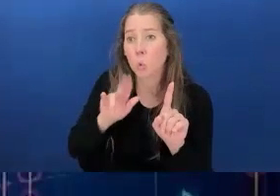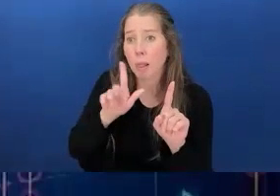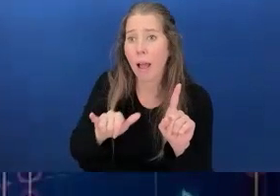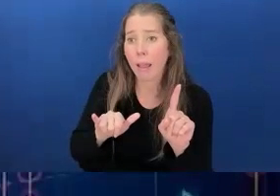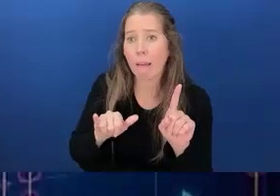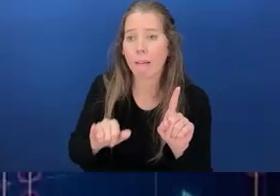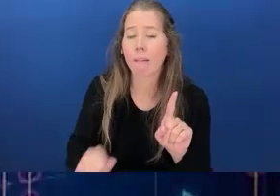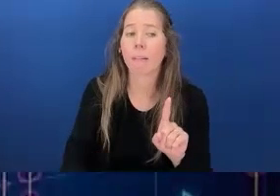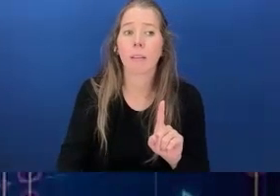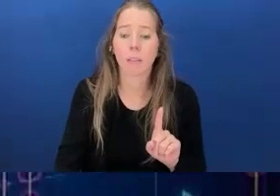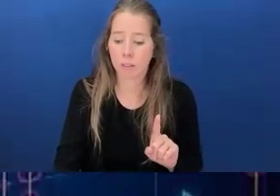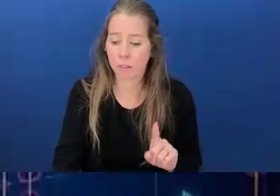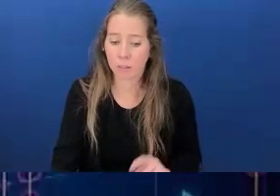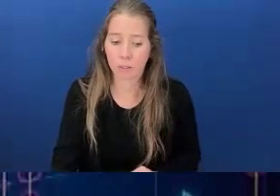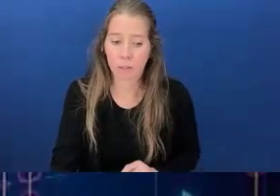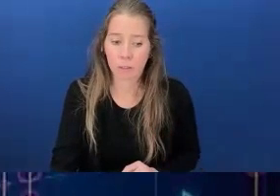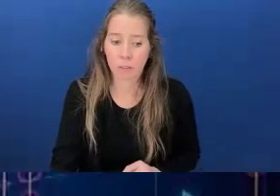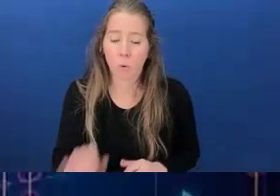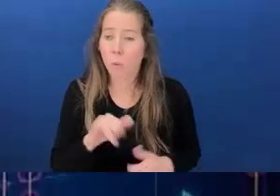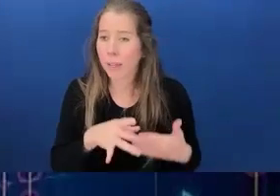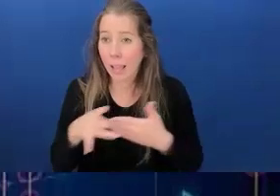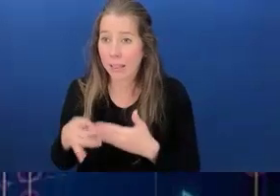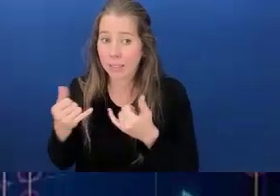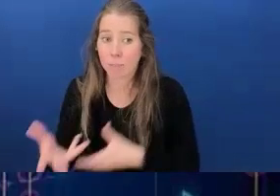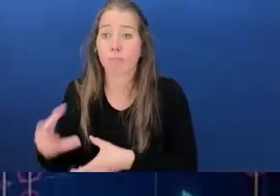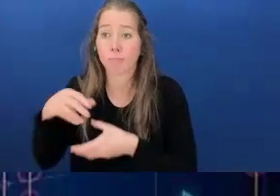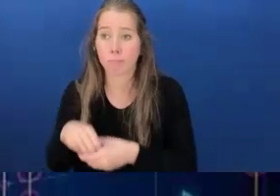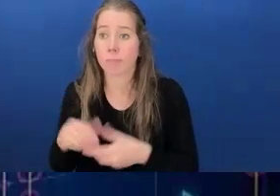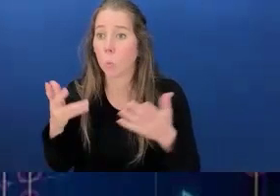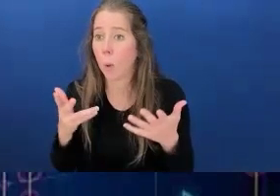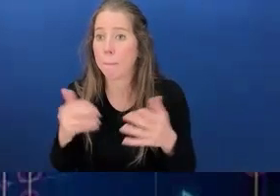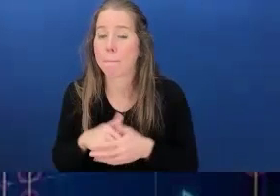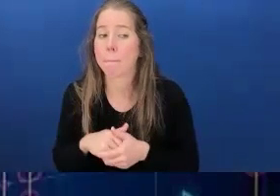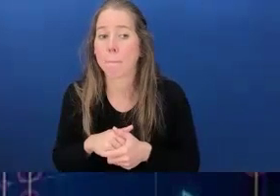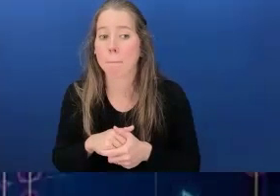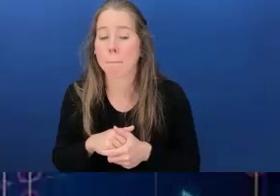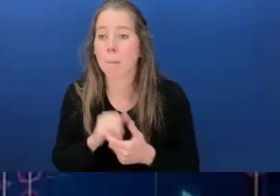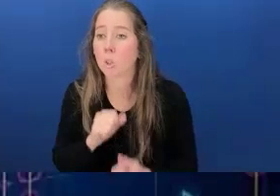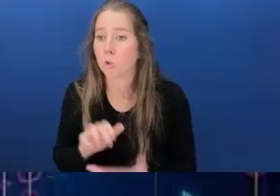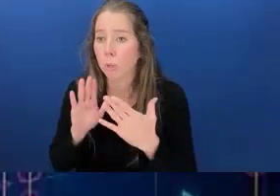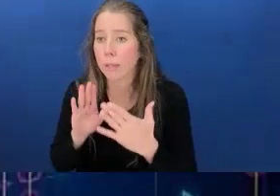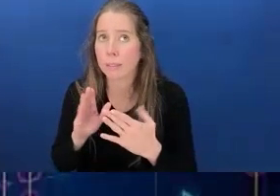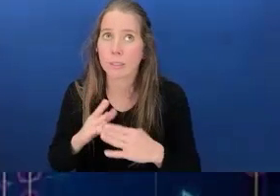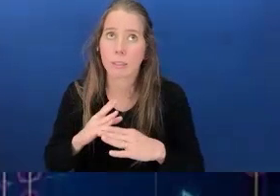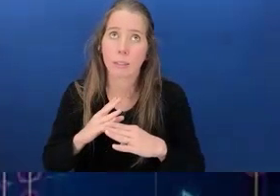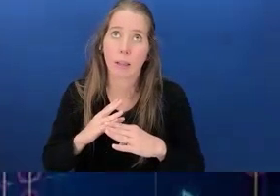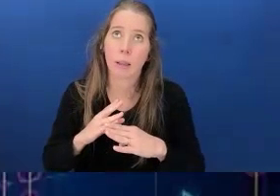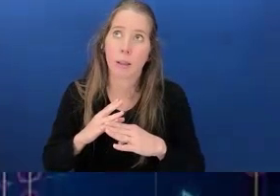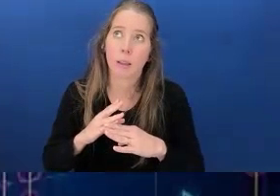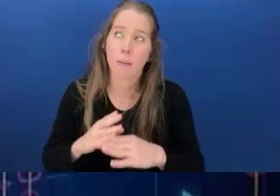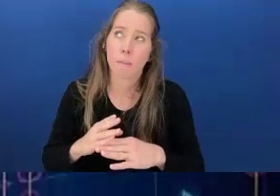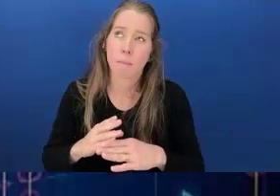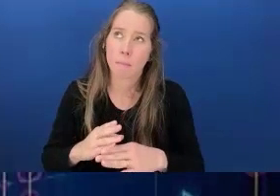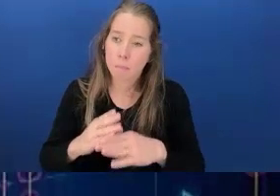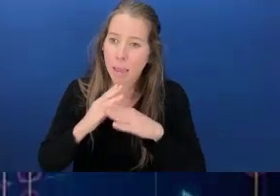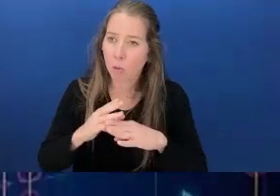so included in the guidelines now are they also address barriers to that